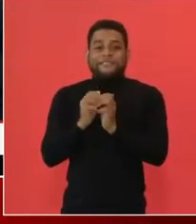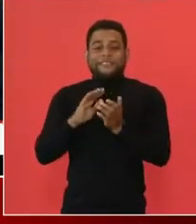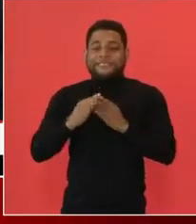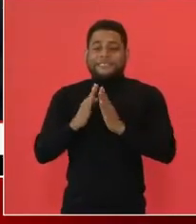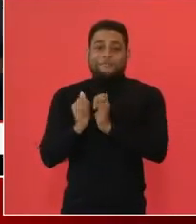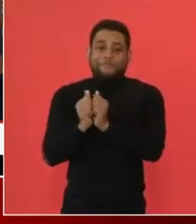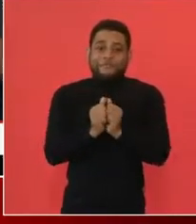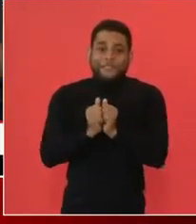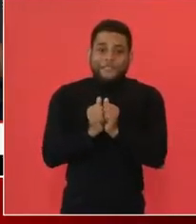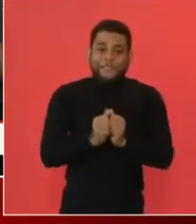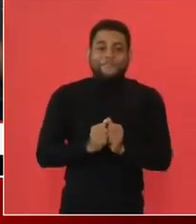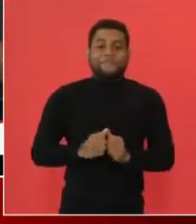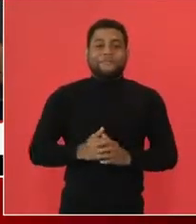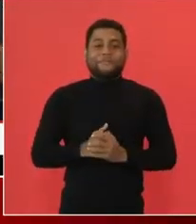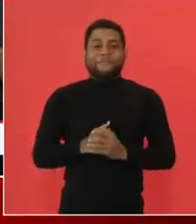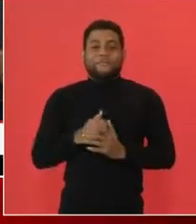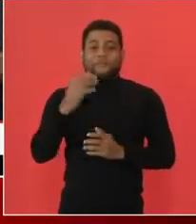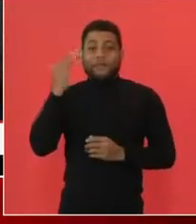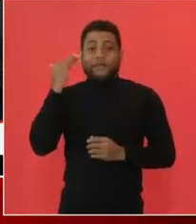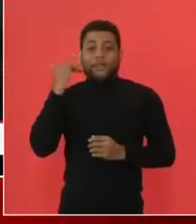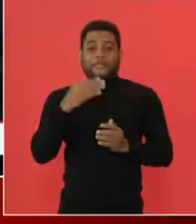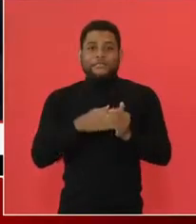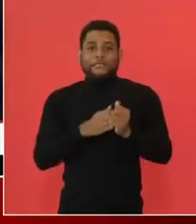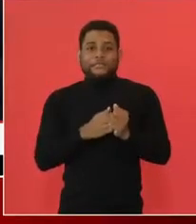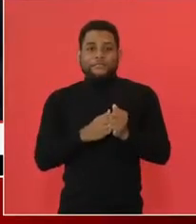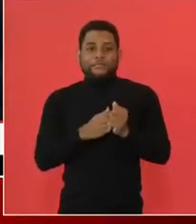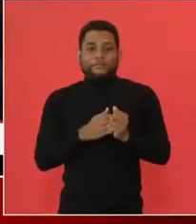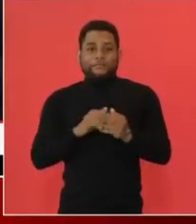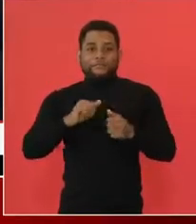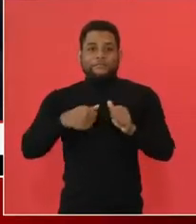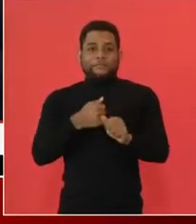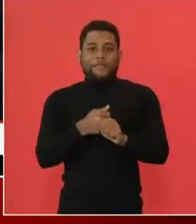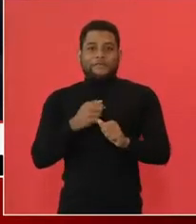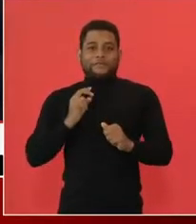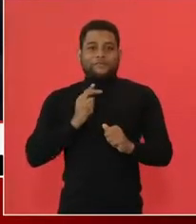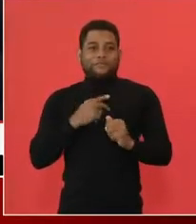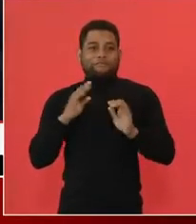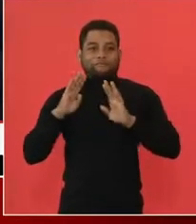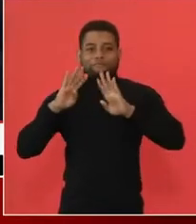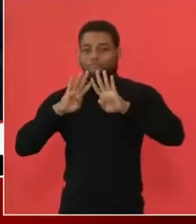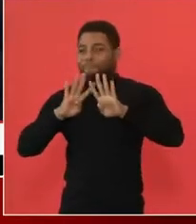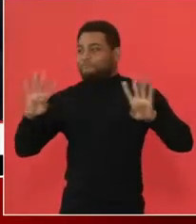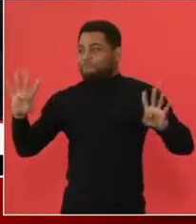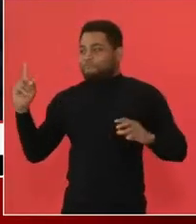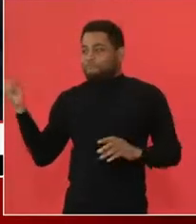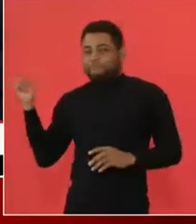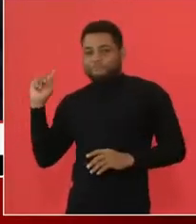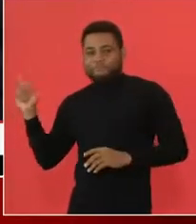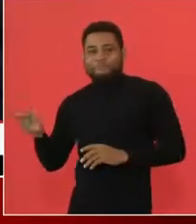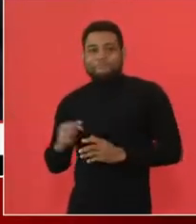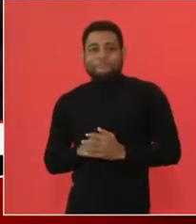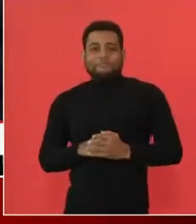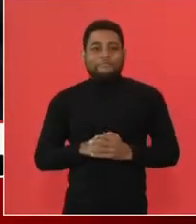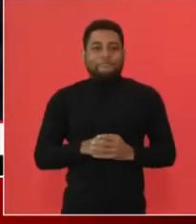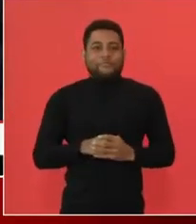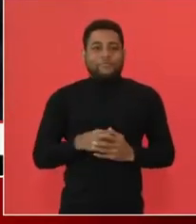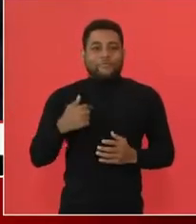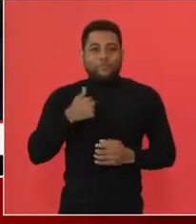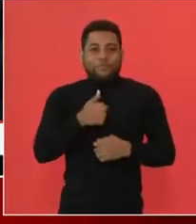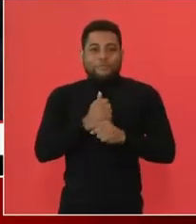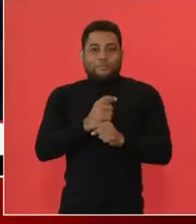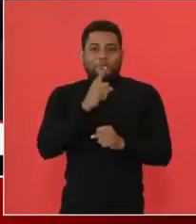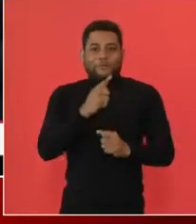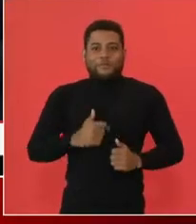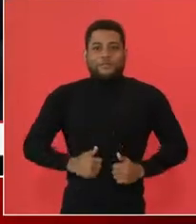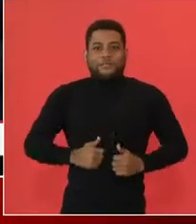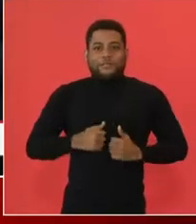that you see behind me. And we were always there to make sure that our residents were taken care of and that you, the employees, were taken care